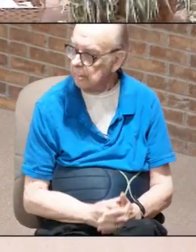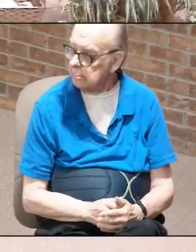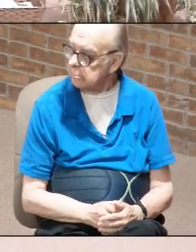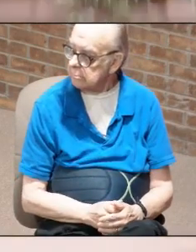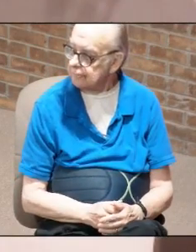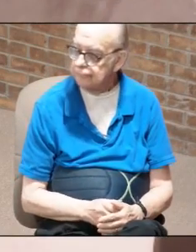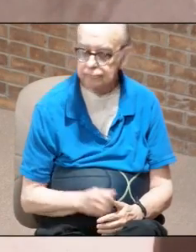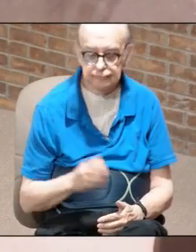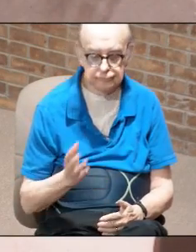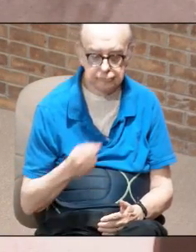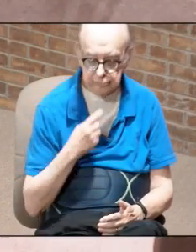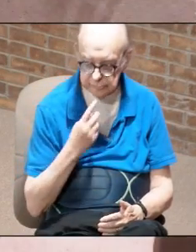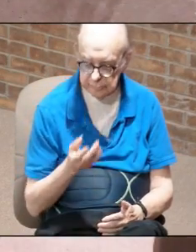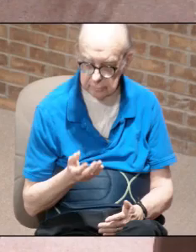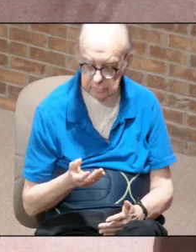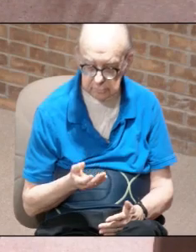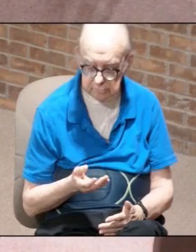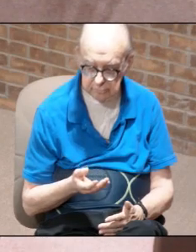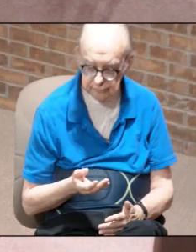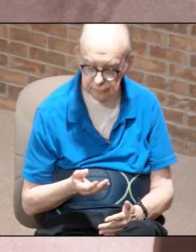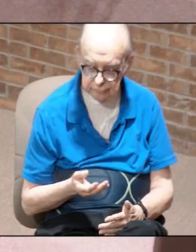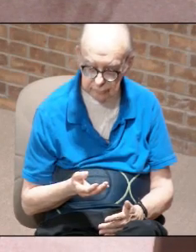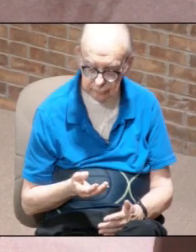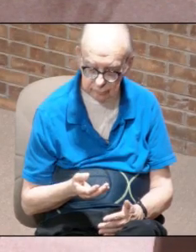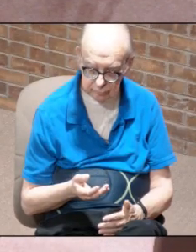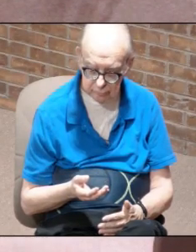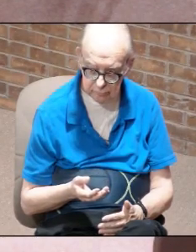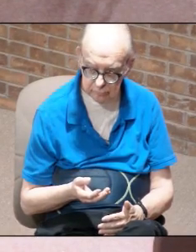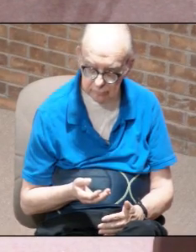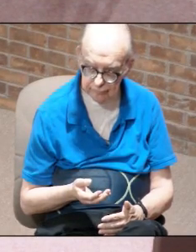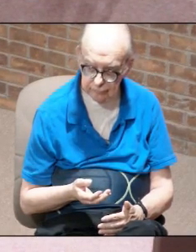Okay, so here's what I'm saying to you.